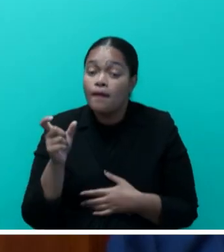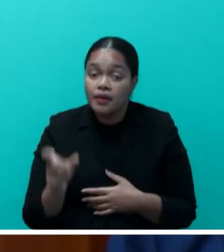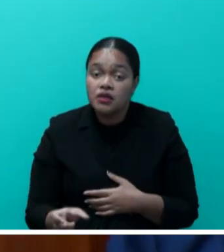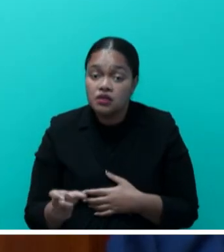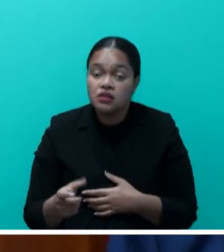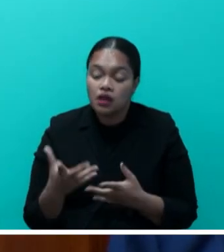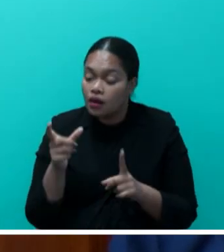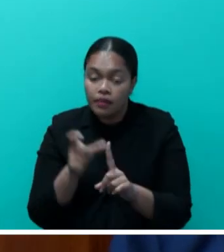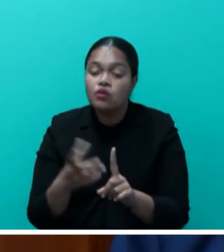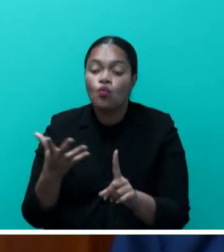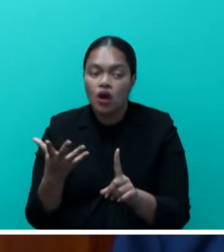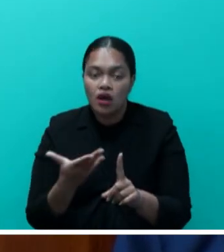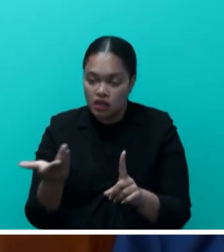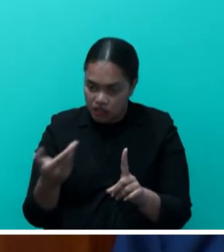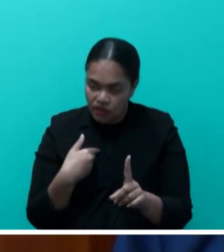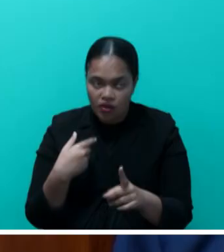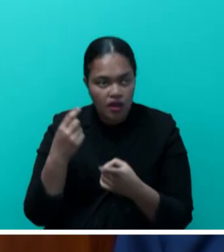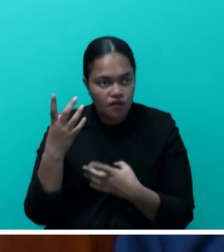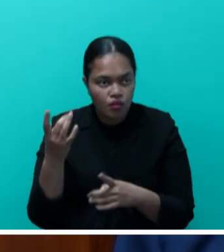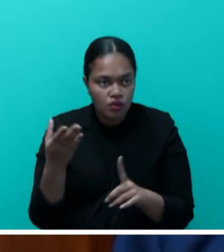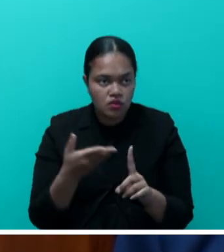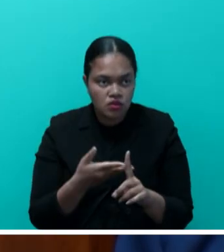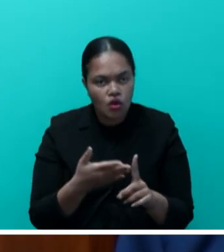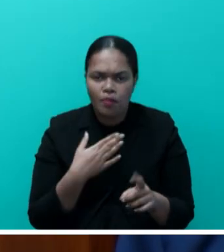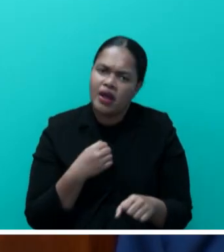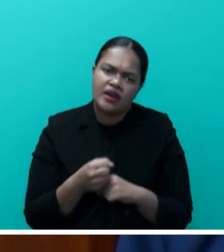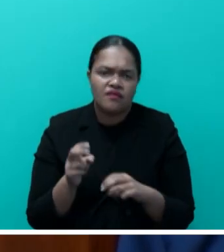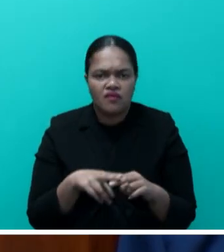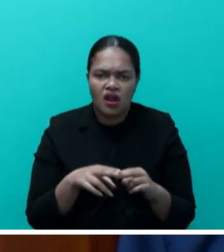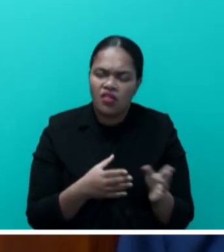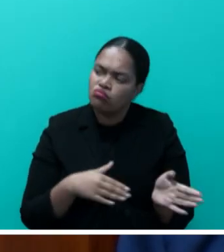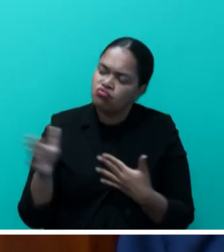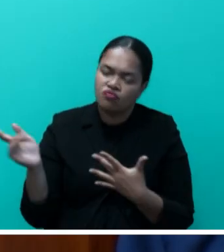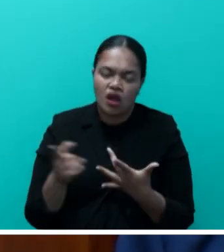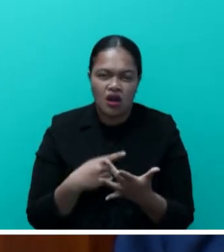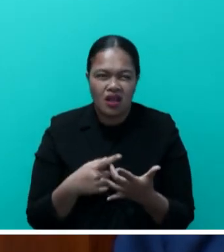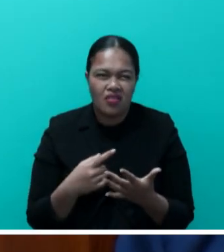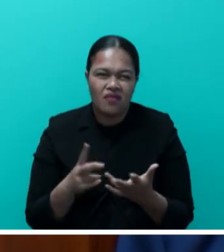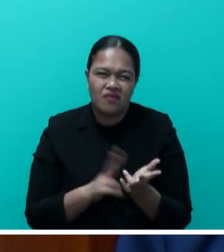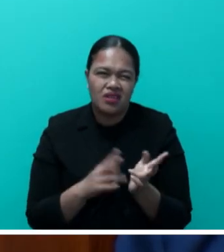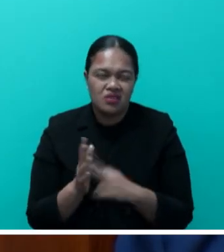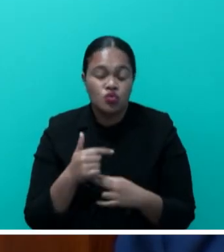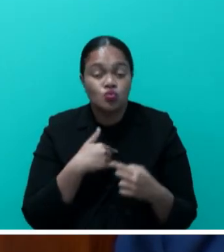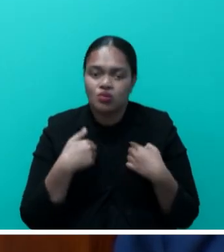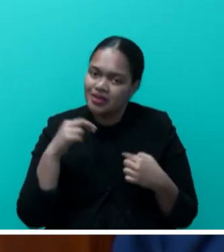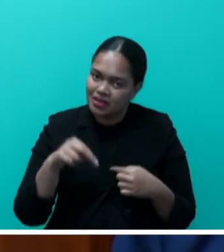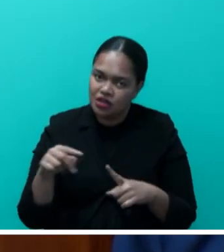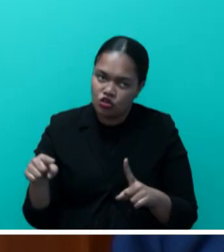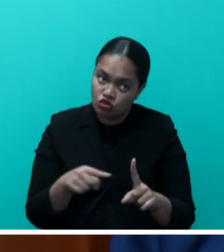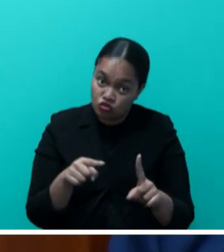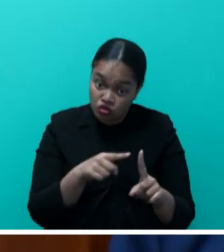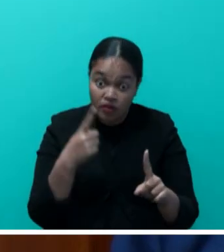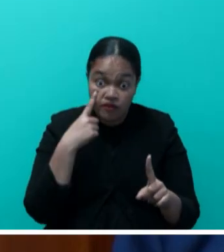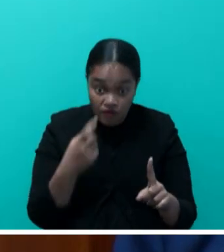these funds? Please give us the contact details. Oh, my grandfather has moved to another village. We need to trace that person down, so we find that